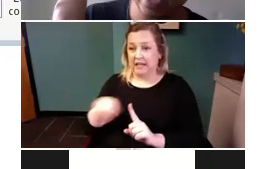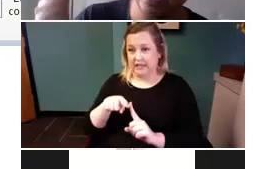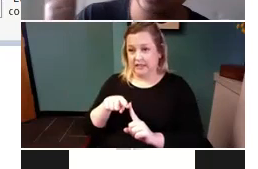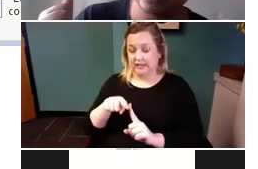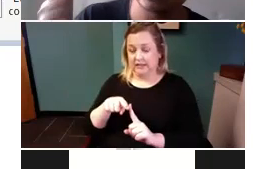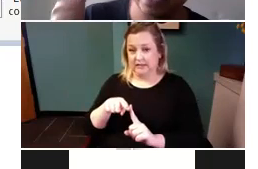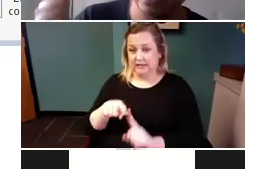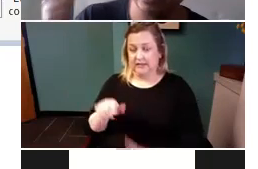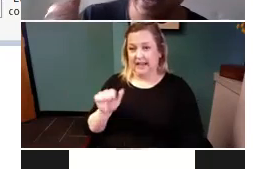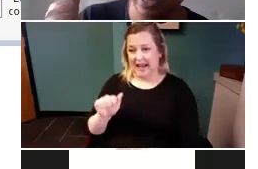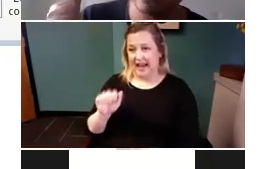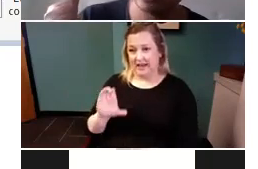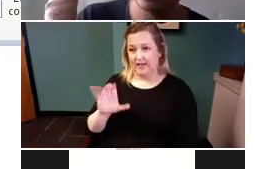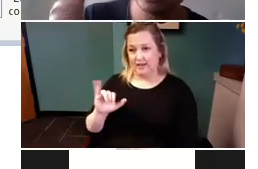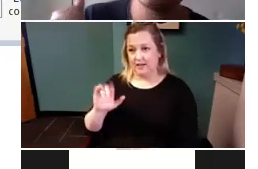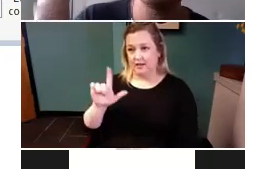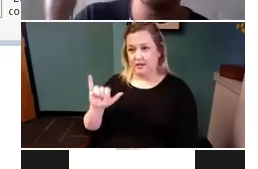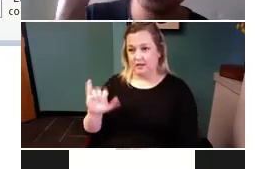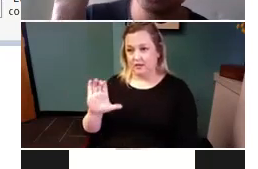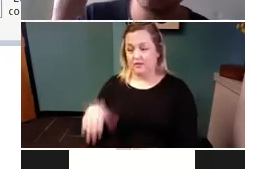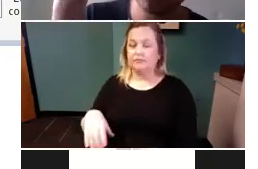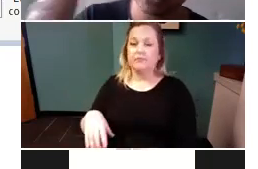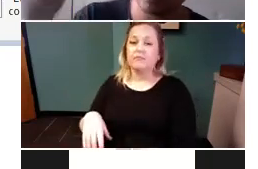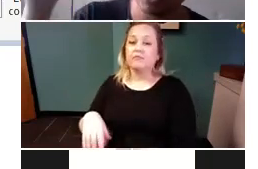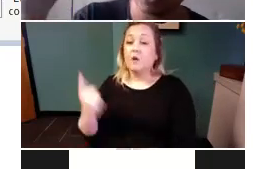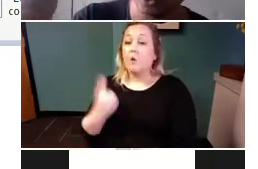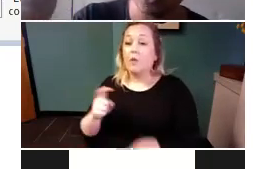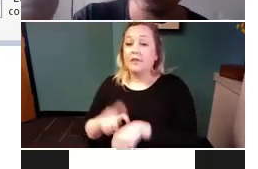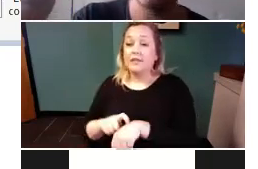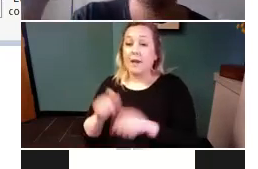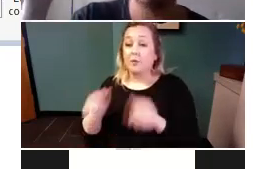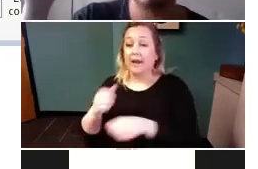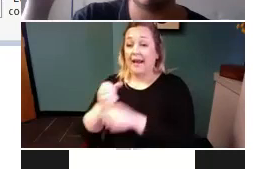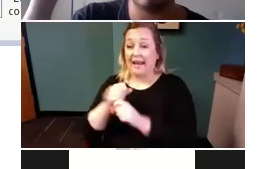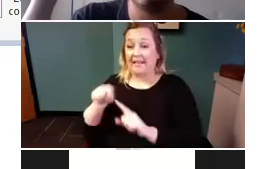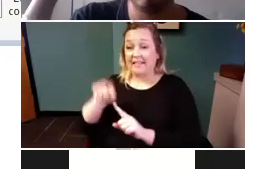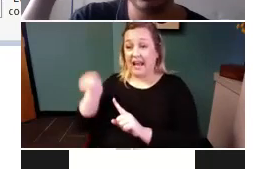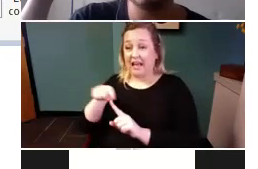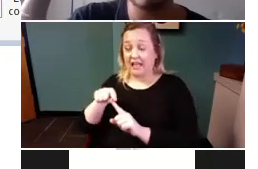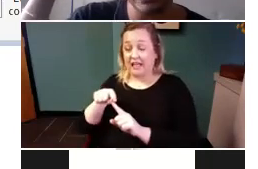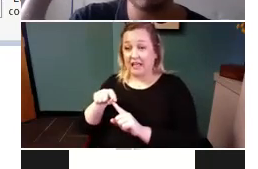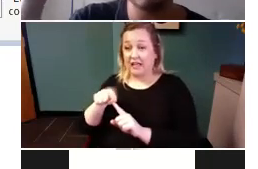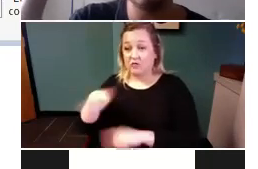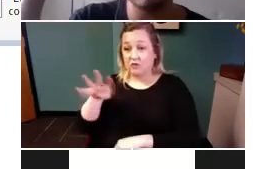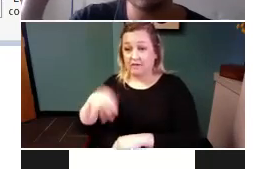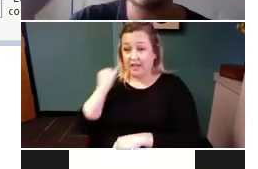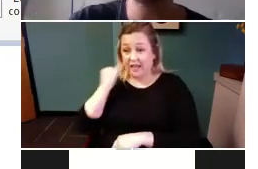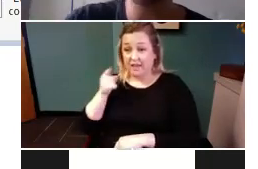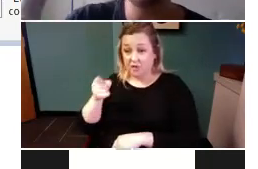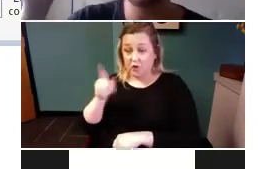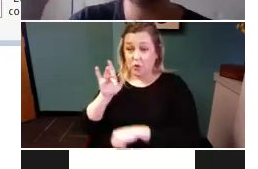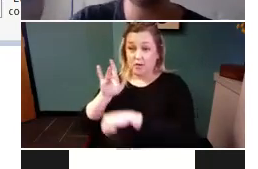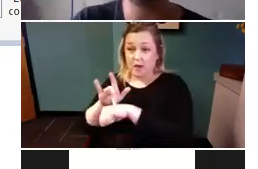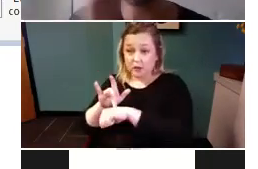where you can get a cyclic graph is when you reach a particular node where that particular node